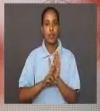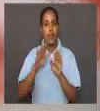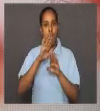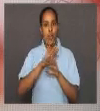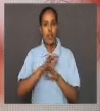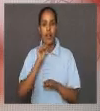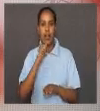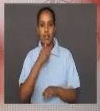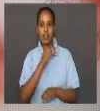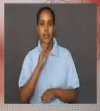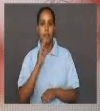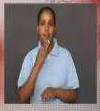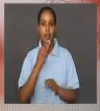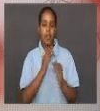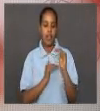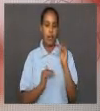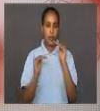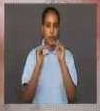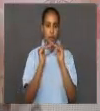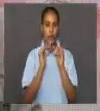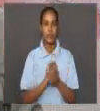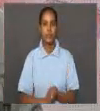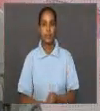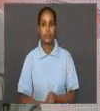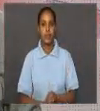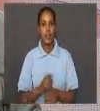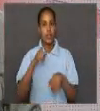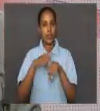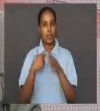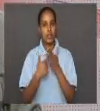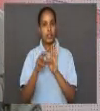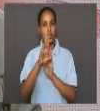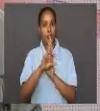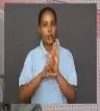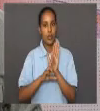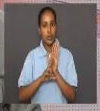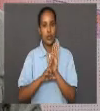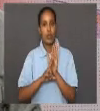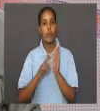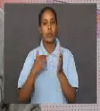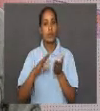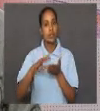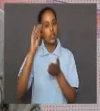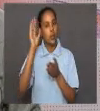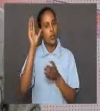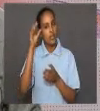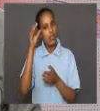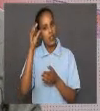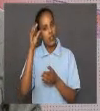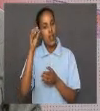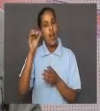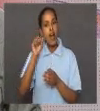on acid-base equilibria. During this unit, we will study concepts